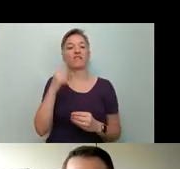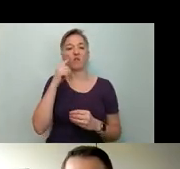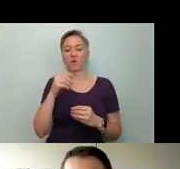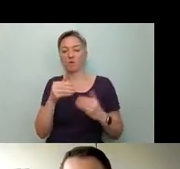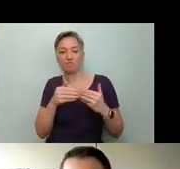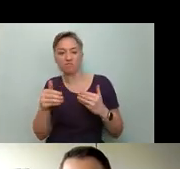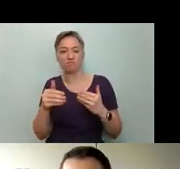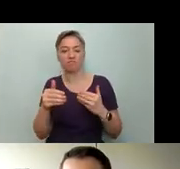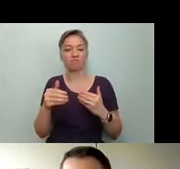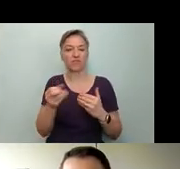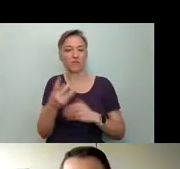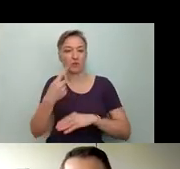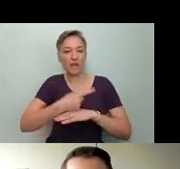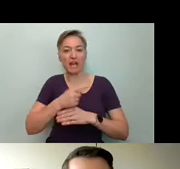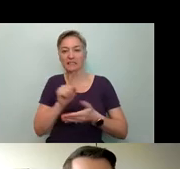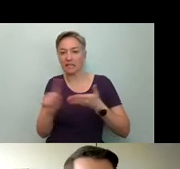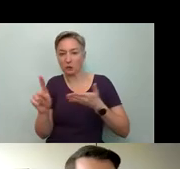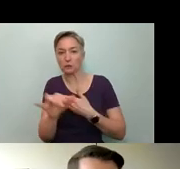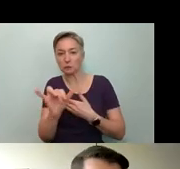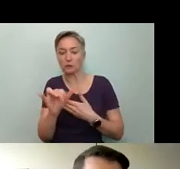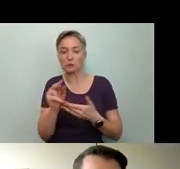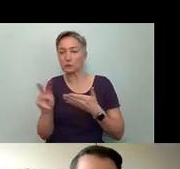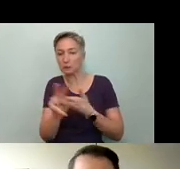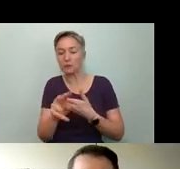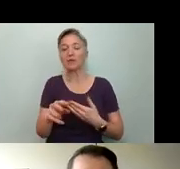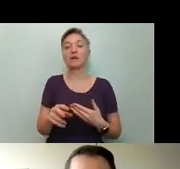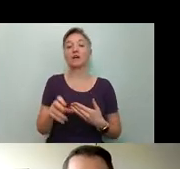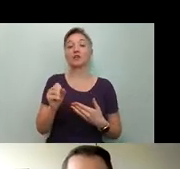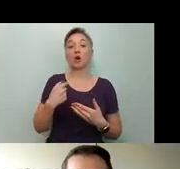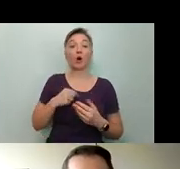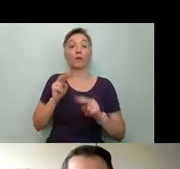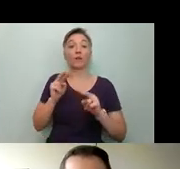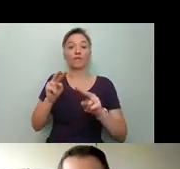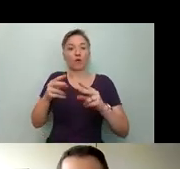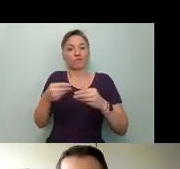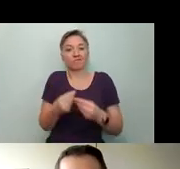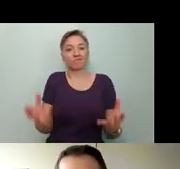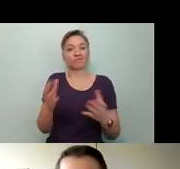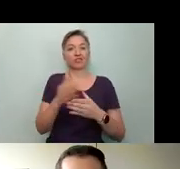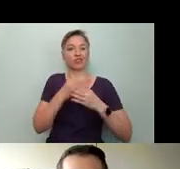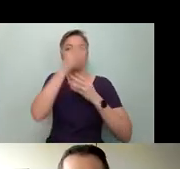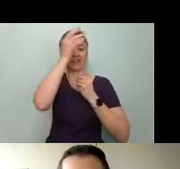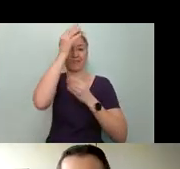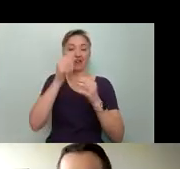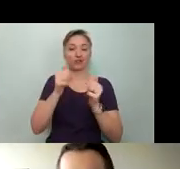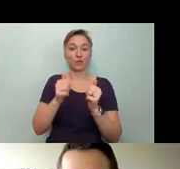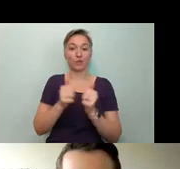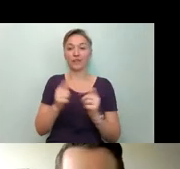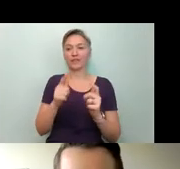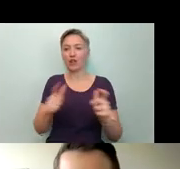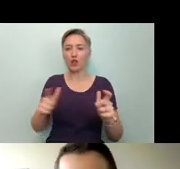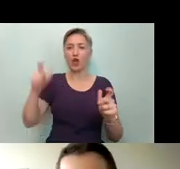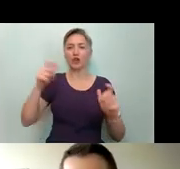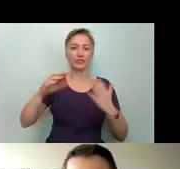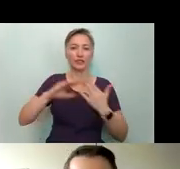few days and weeks. We're looking forward to getting the message out there to the largest community we